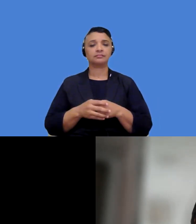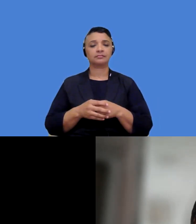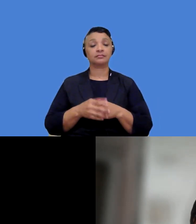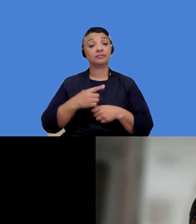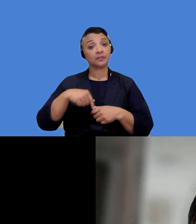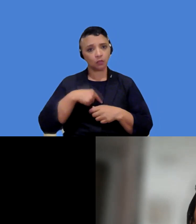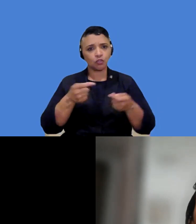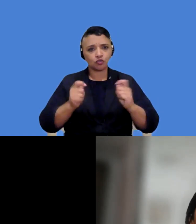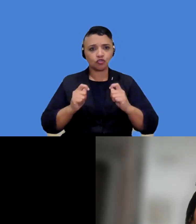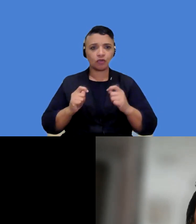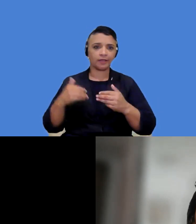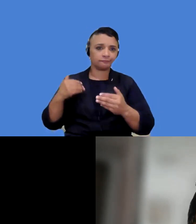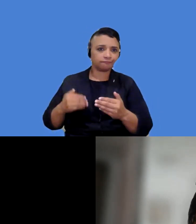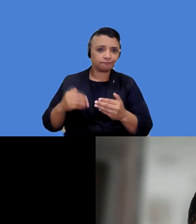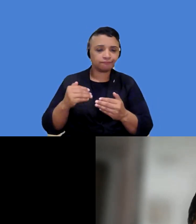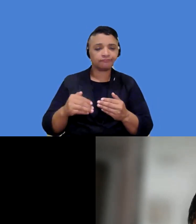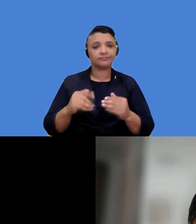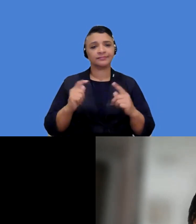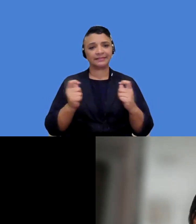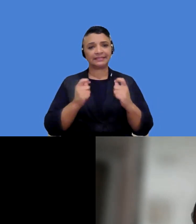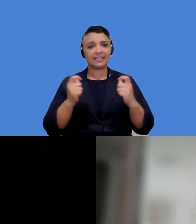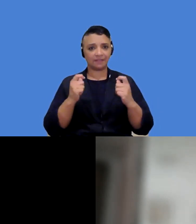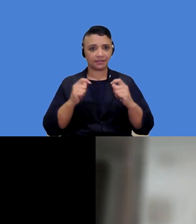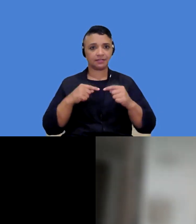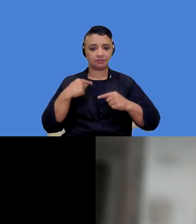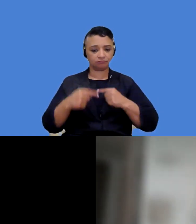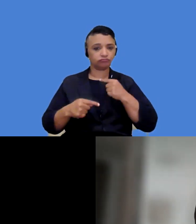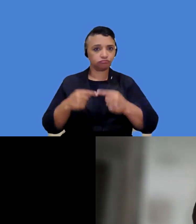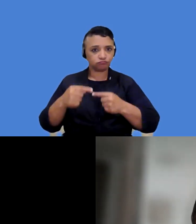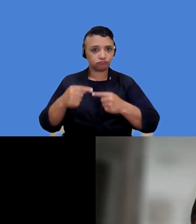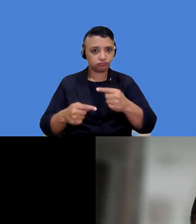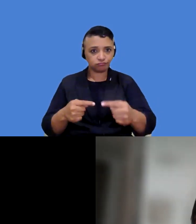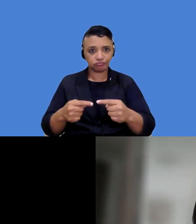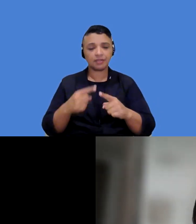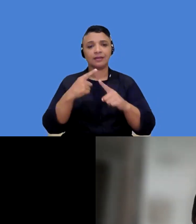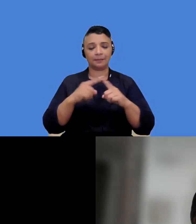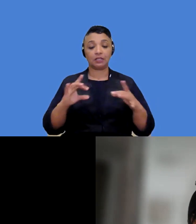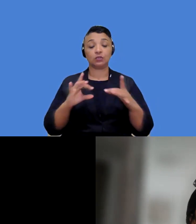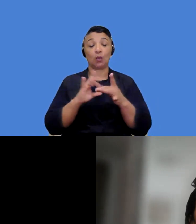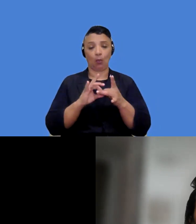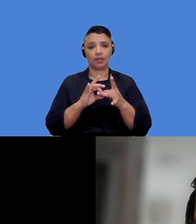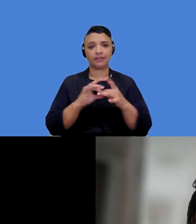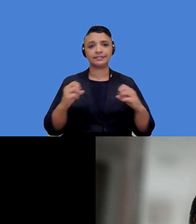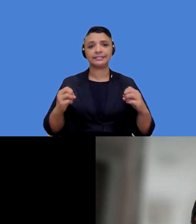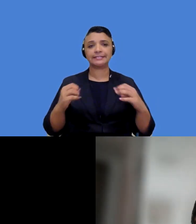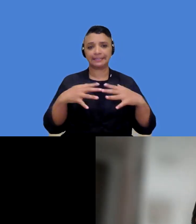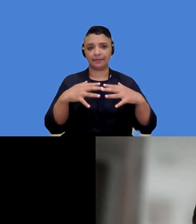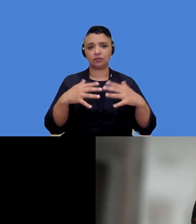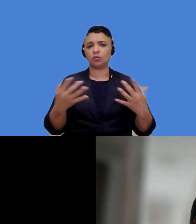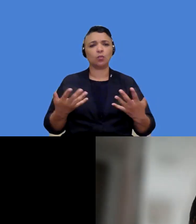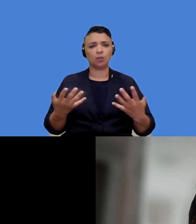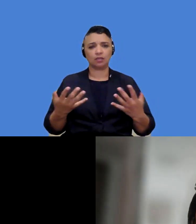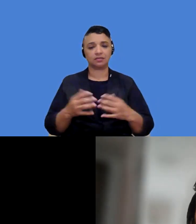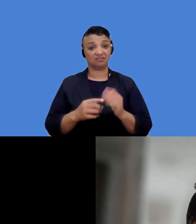trying to hold before the summit and connected to the summit, such as